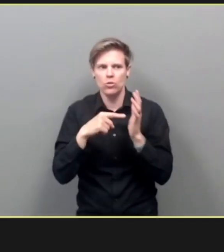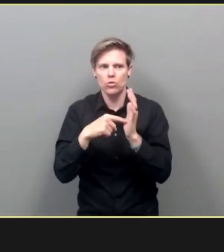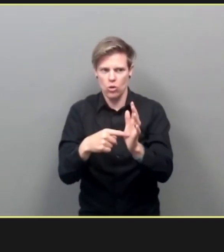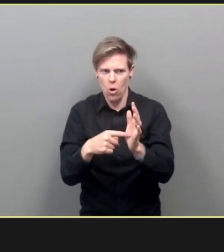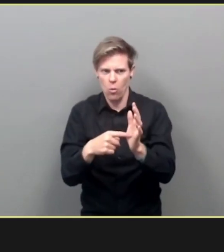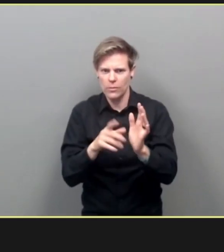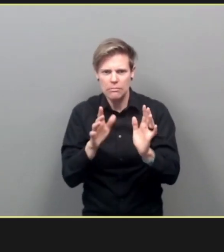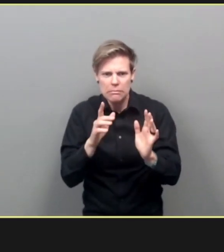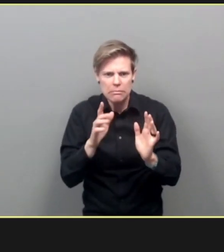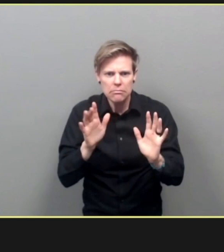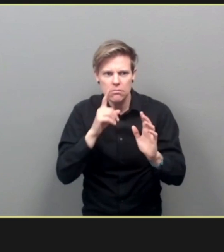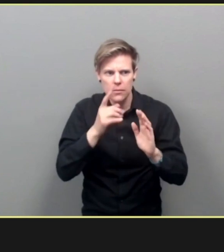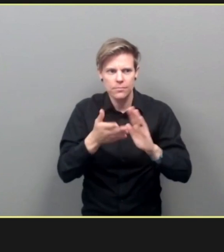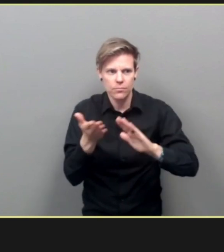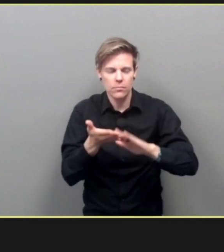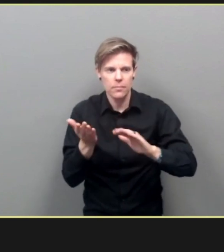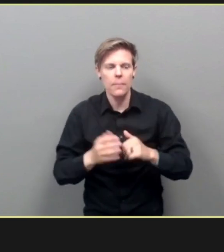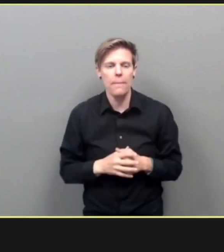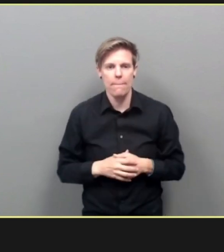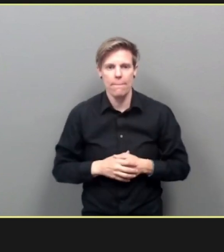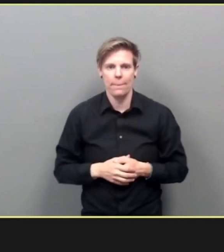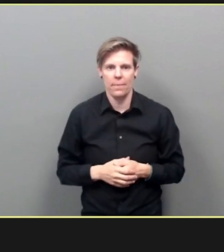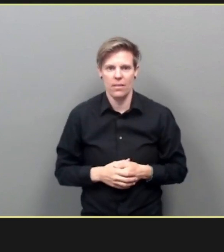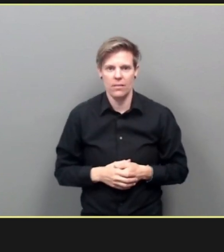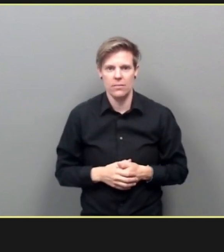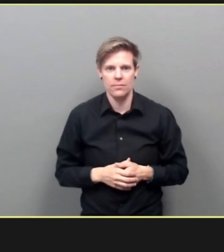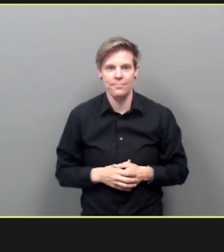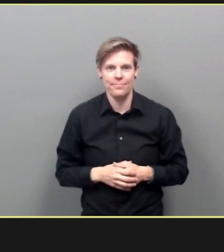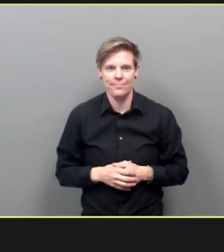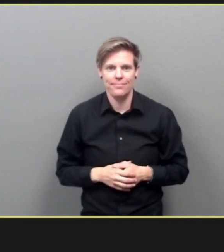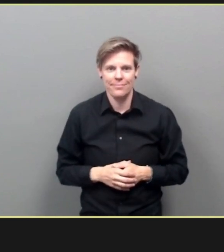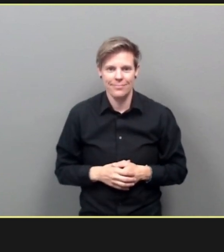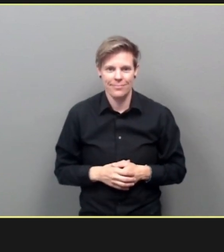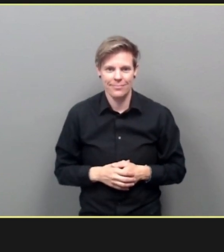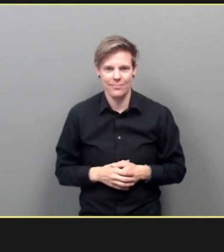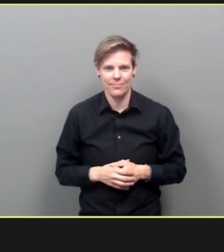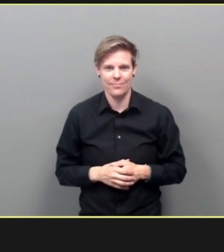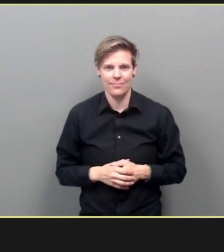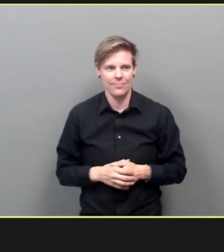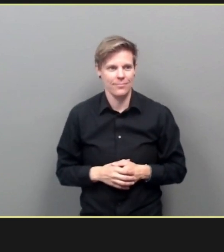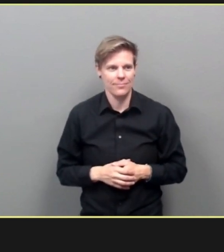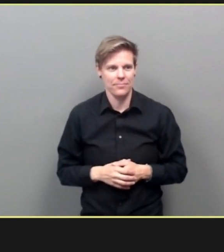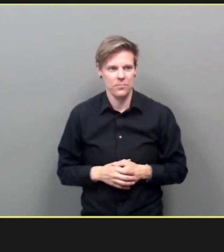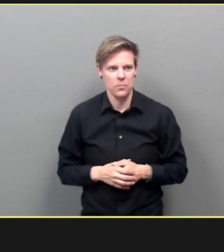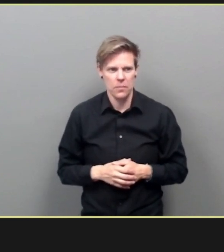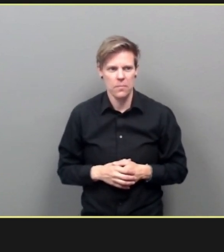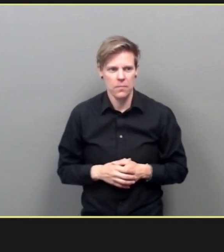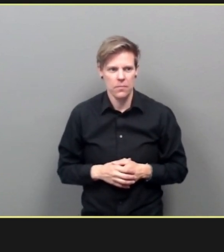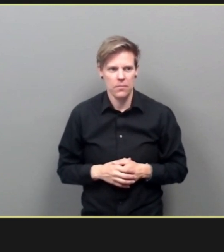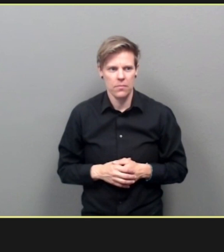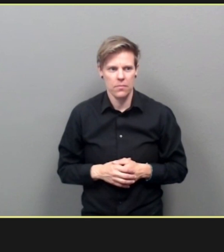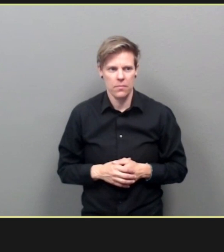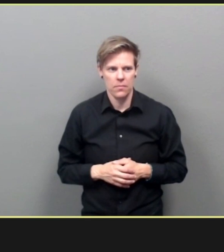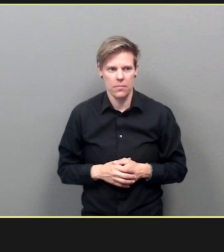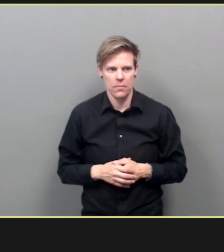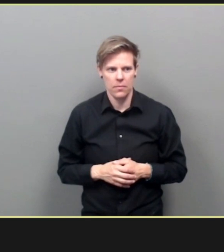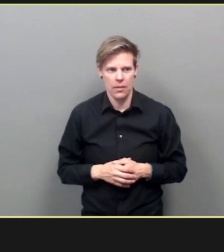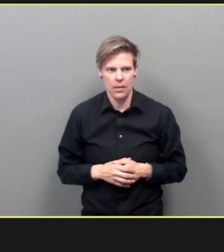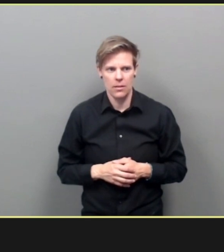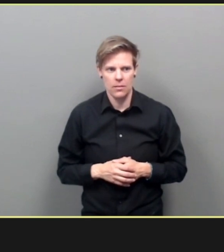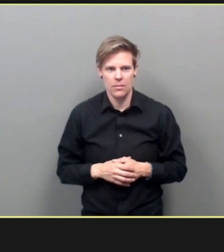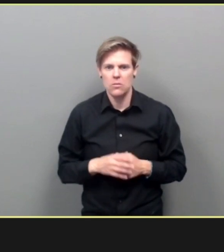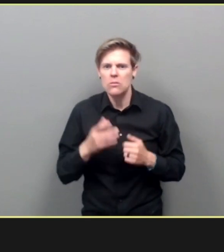going and watch this. It takes about a minute. And we'll get it going and then we'll share our screen again.